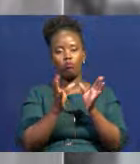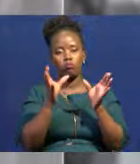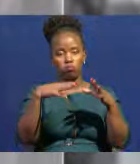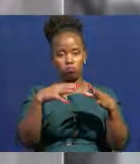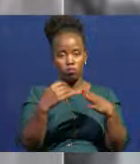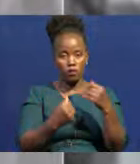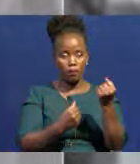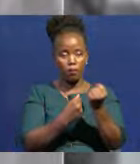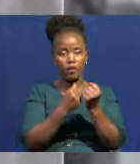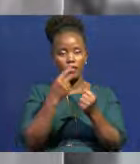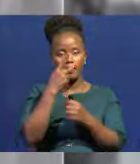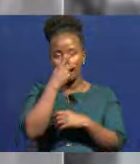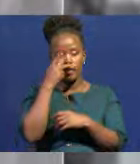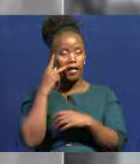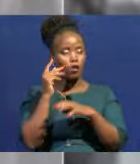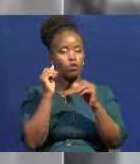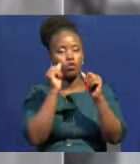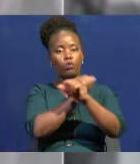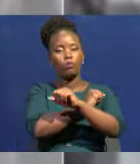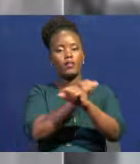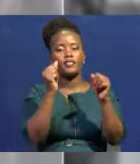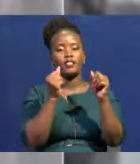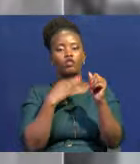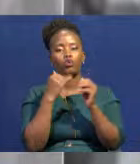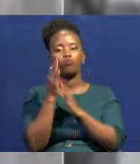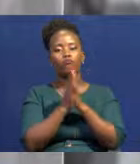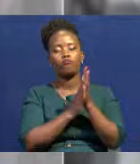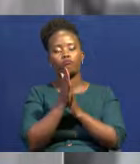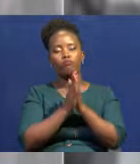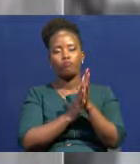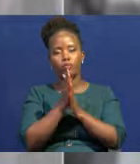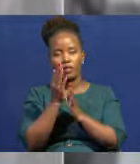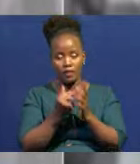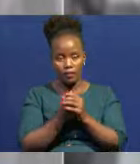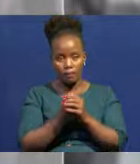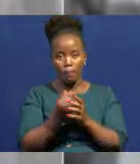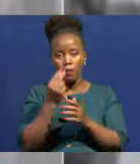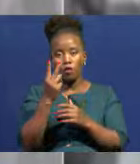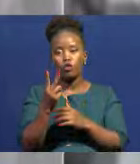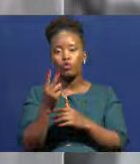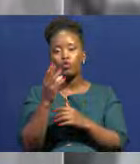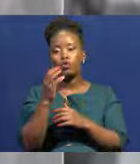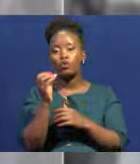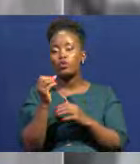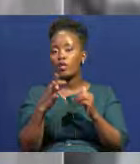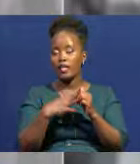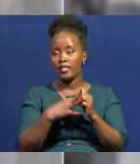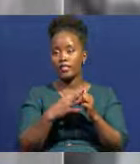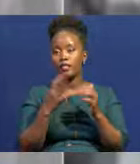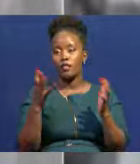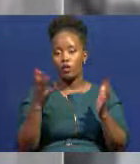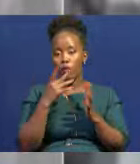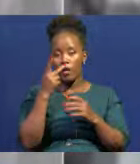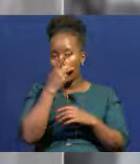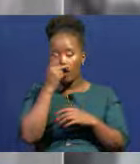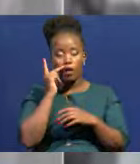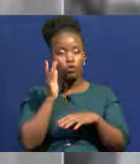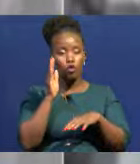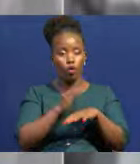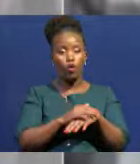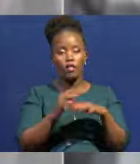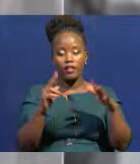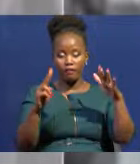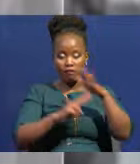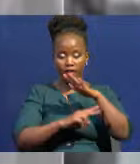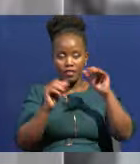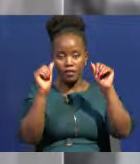presidential bid. In 2008, when Musyoka struck a deal with Kibaki that earned him the post of vice president,